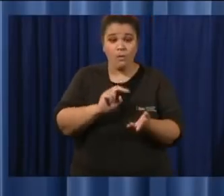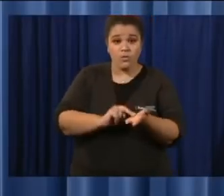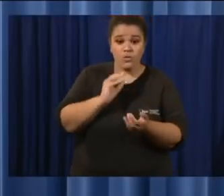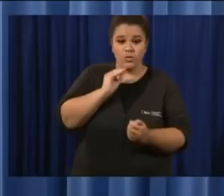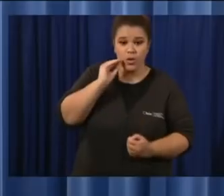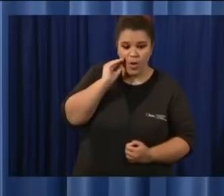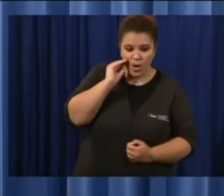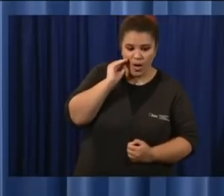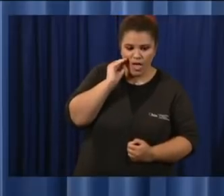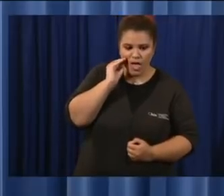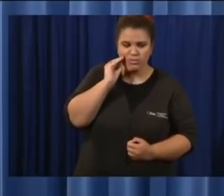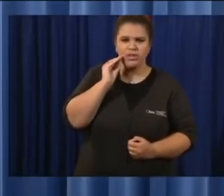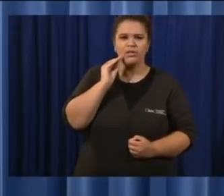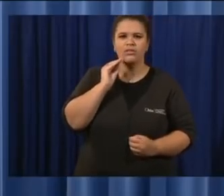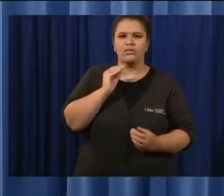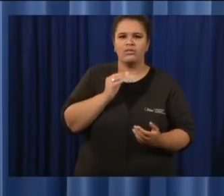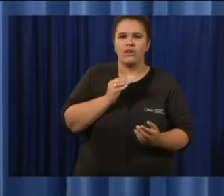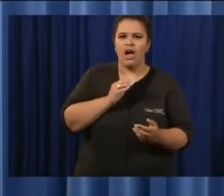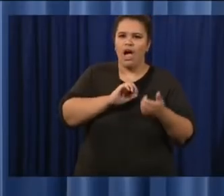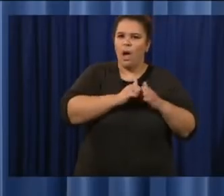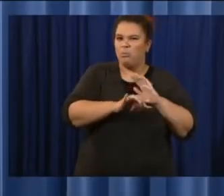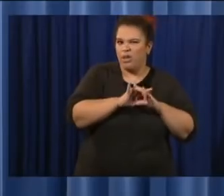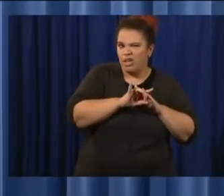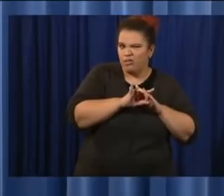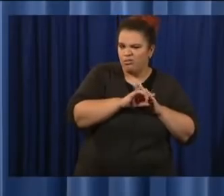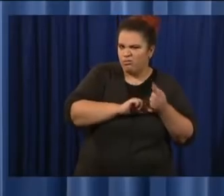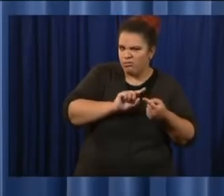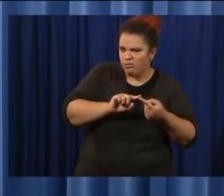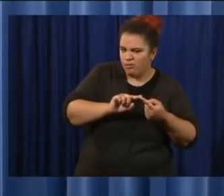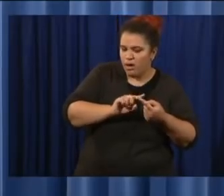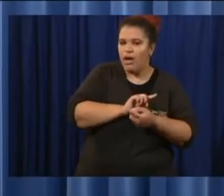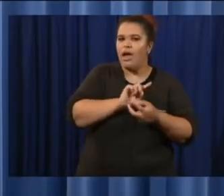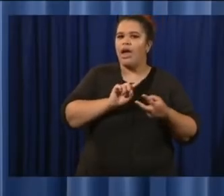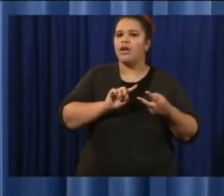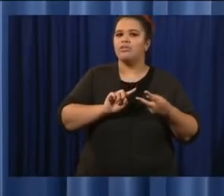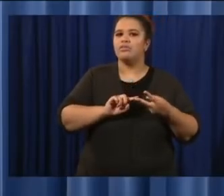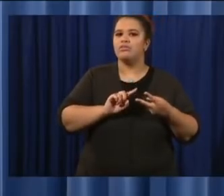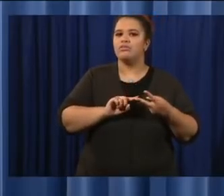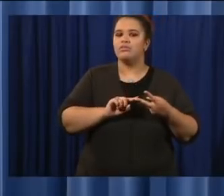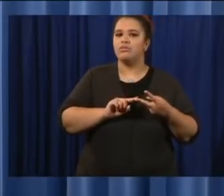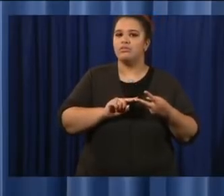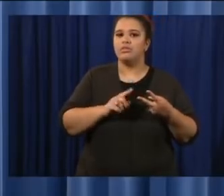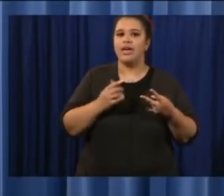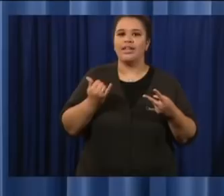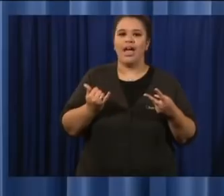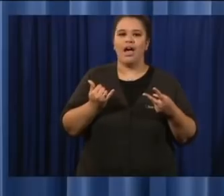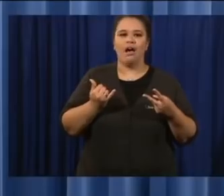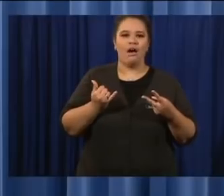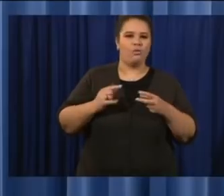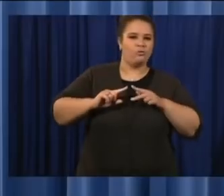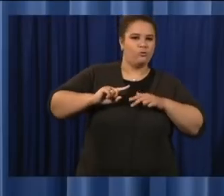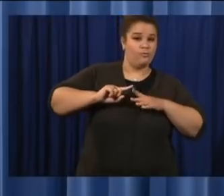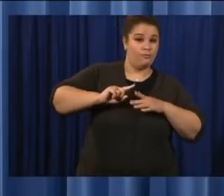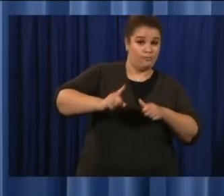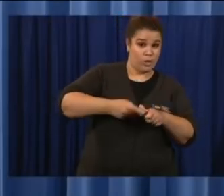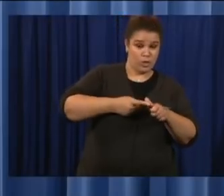which nursing homes have that contact with COVID-19, and why test just the staff to begin with?